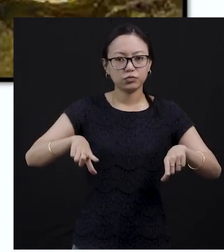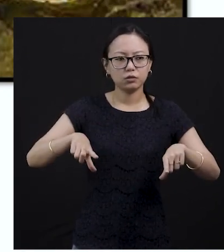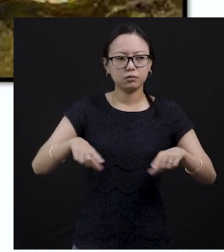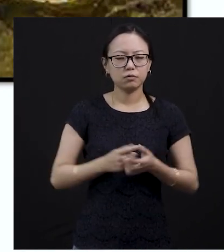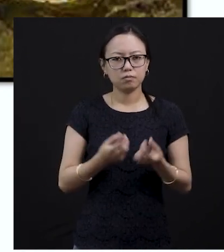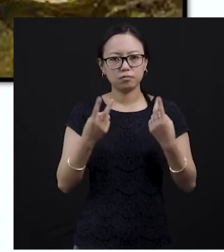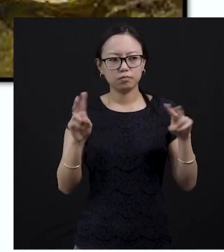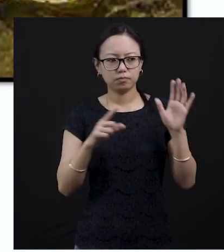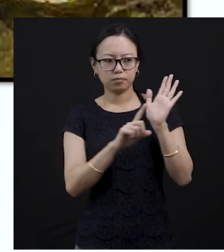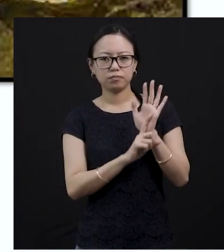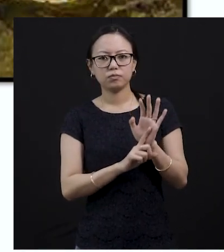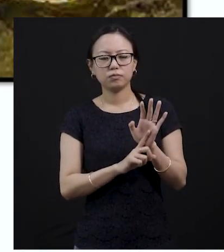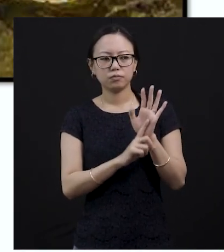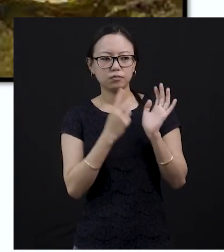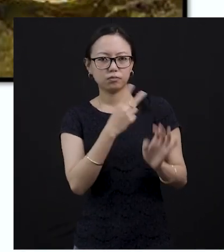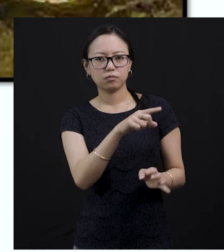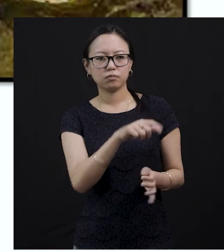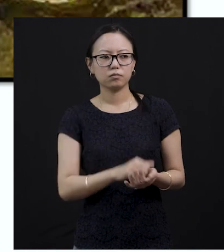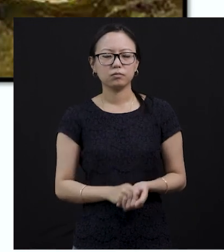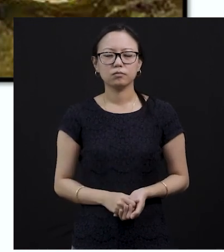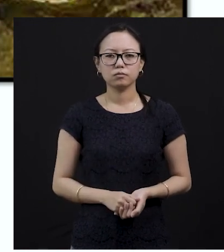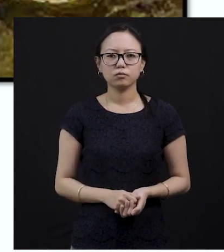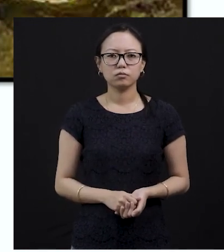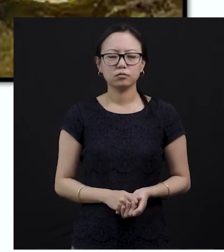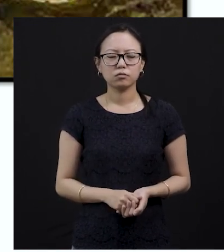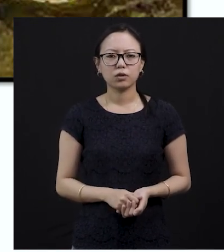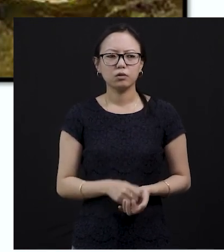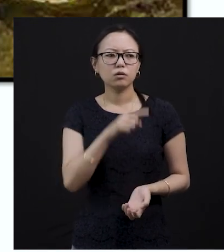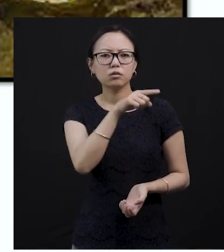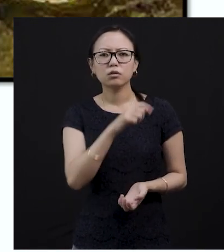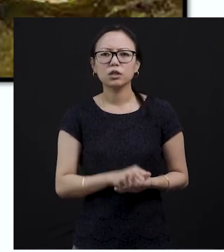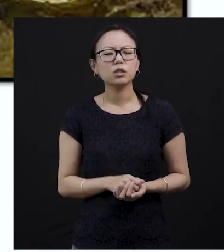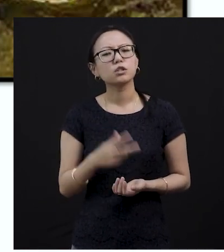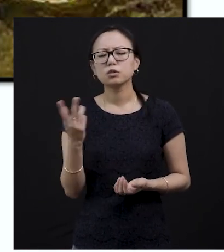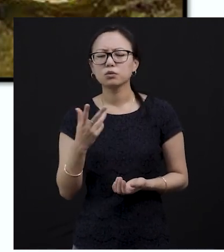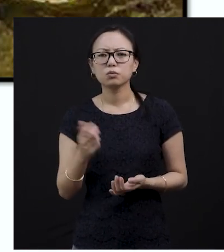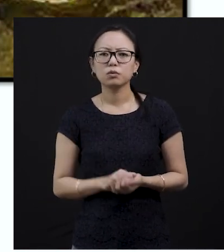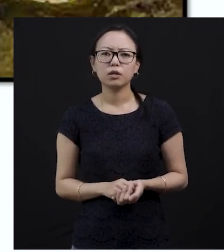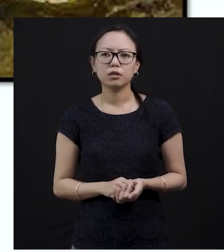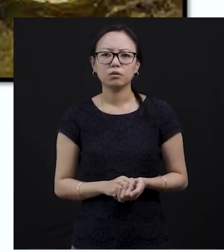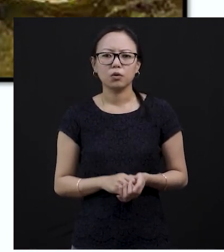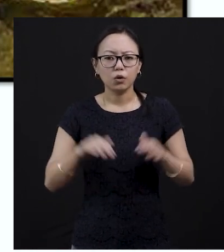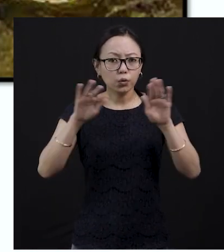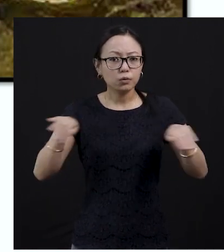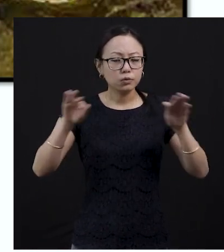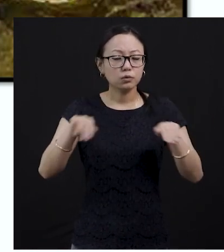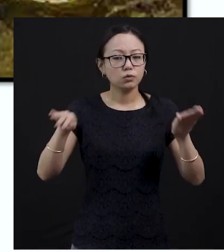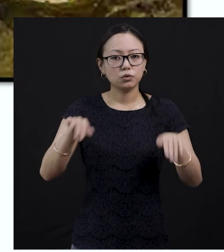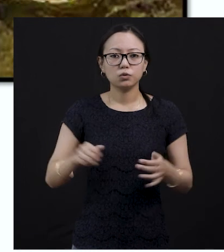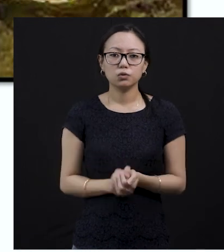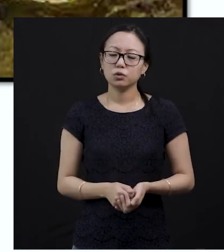land and in water, and they have webbed feet that allows them to swim in water, okay? And they can